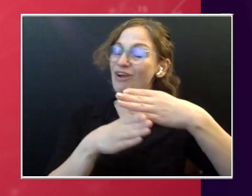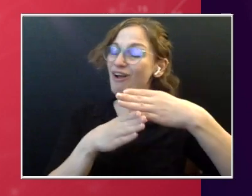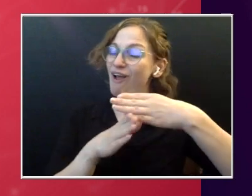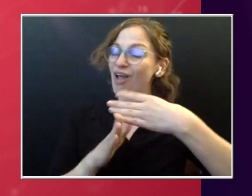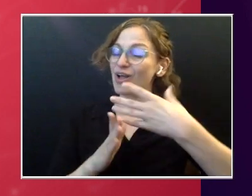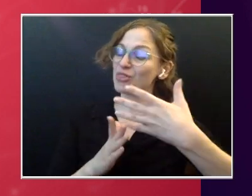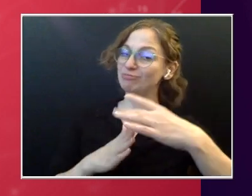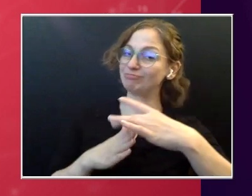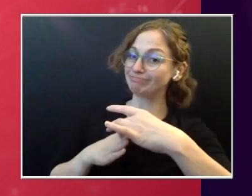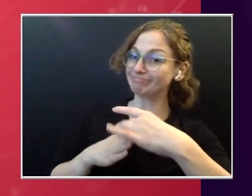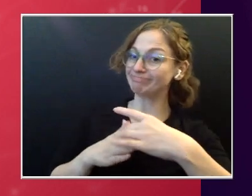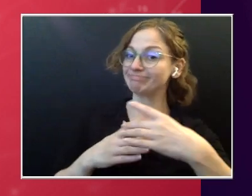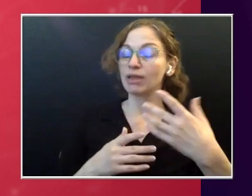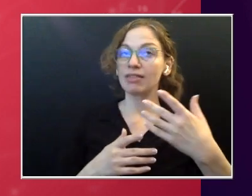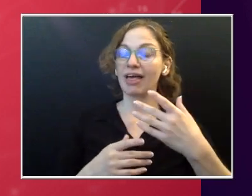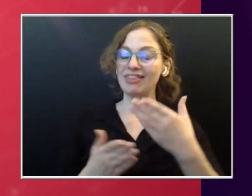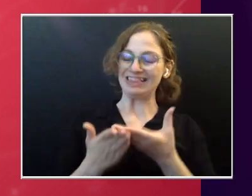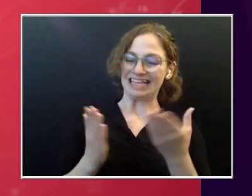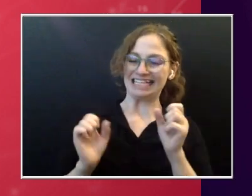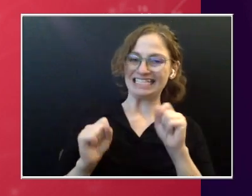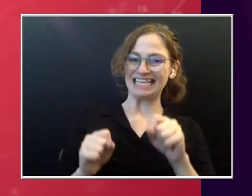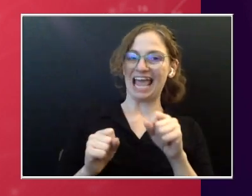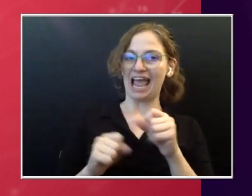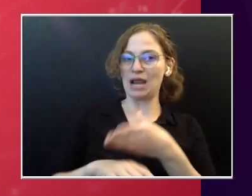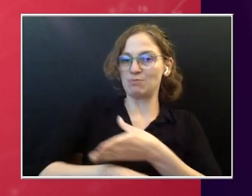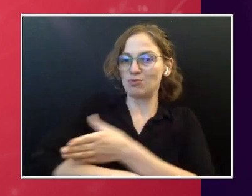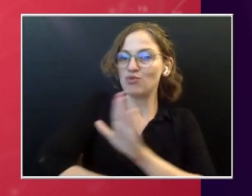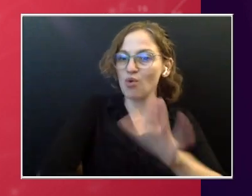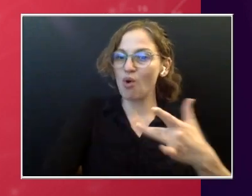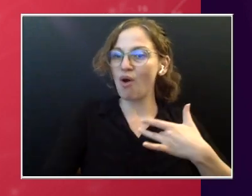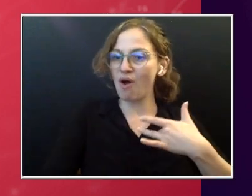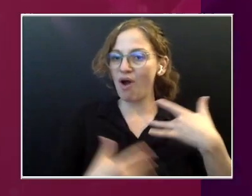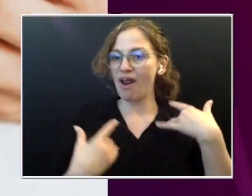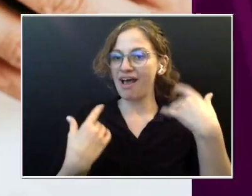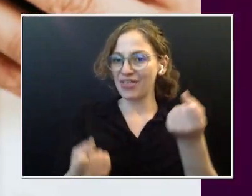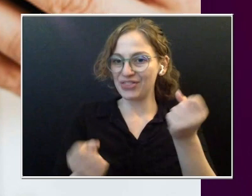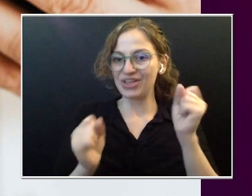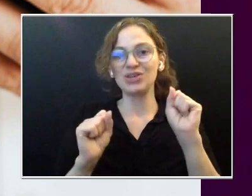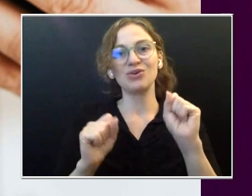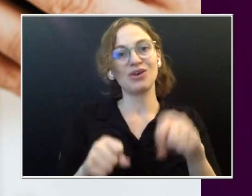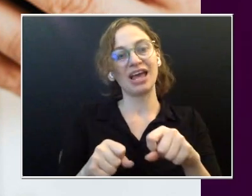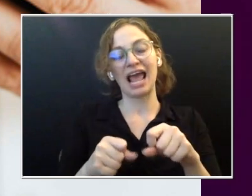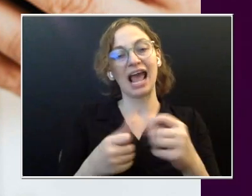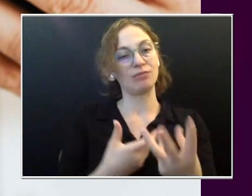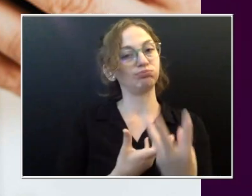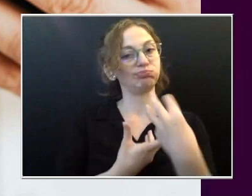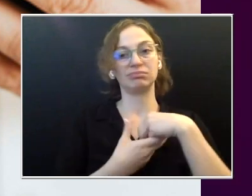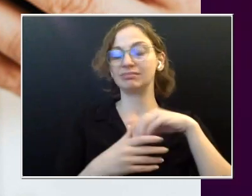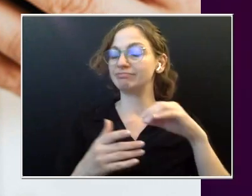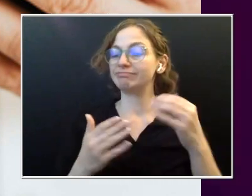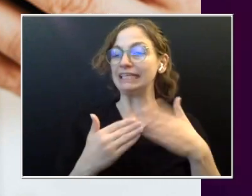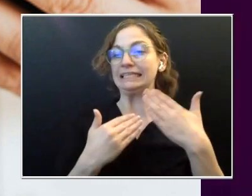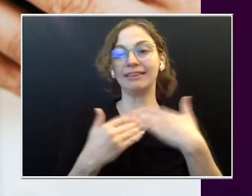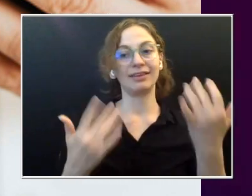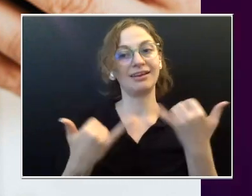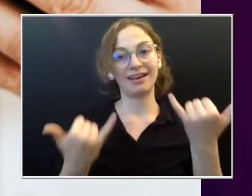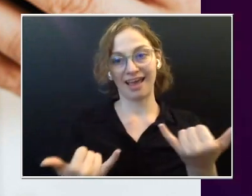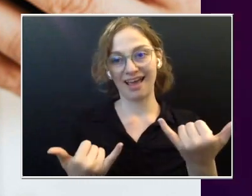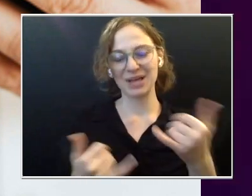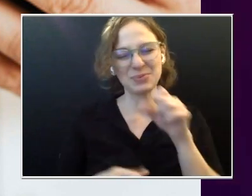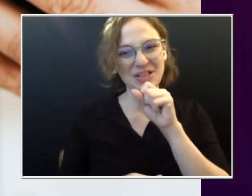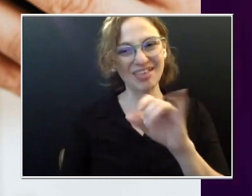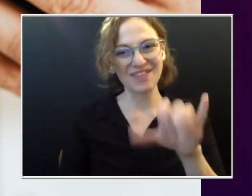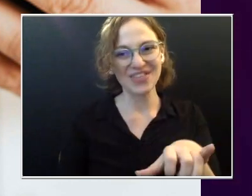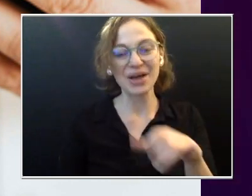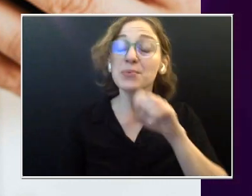heart health. And you can start implementing all these things easily today. We love that. And we love your questions. They're the heartbeat of every show,